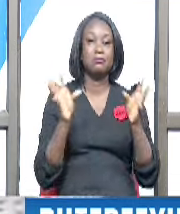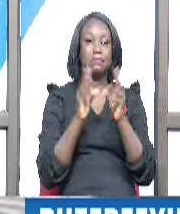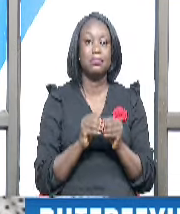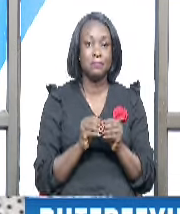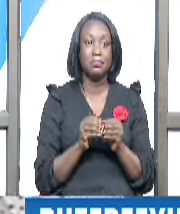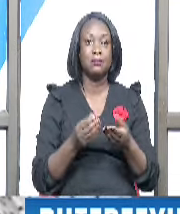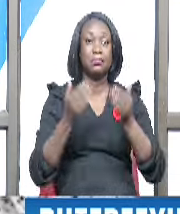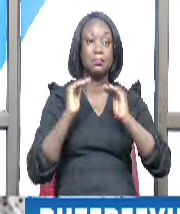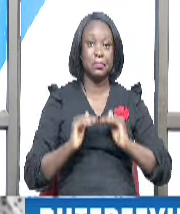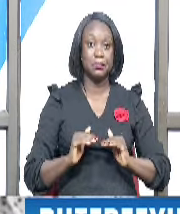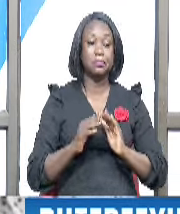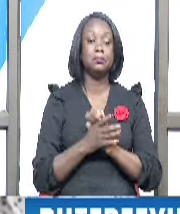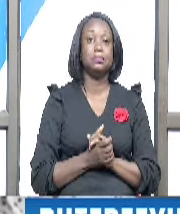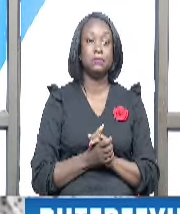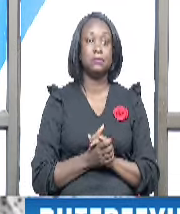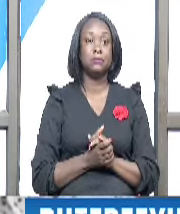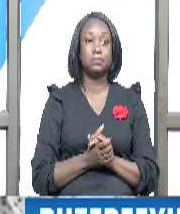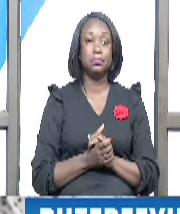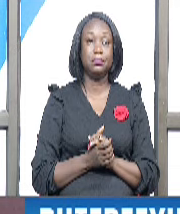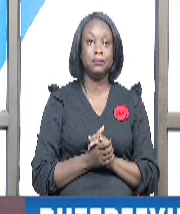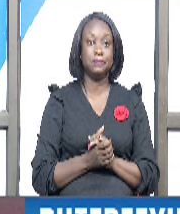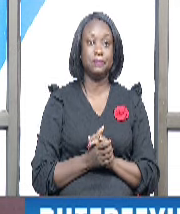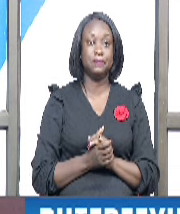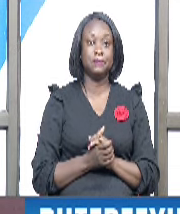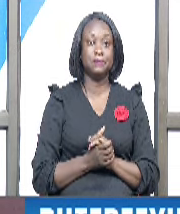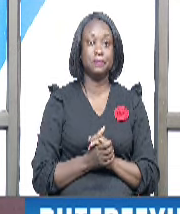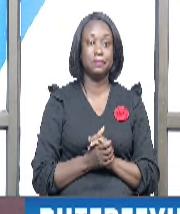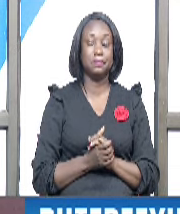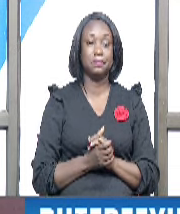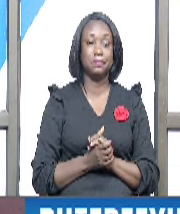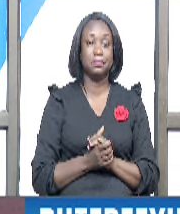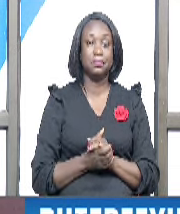BBS Terefayina, Ageesigika. Ebinaba bivudde mu kalulu.